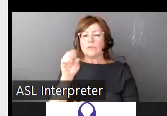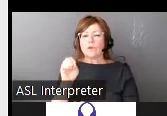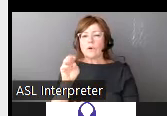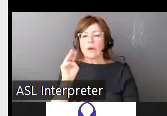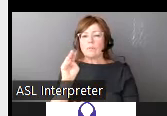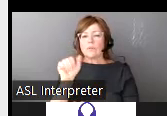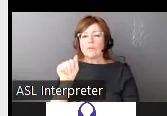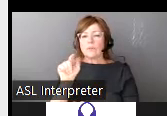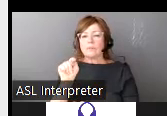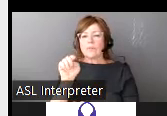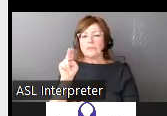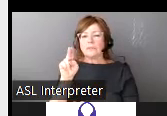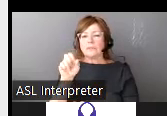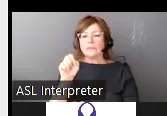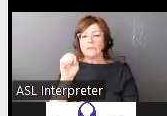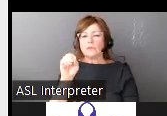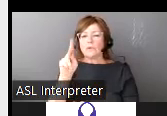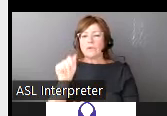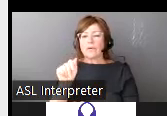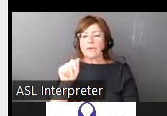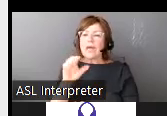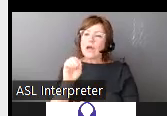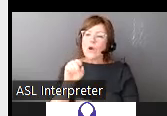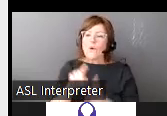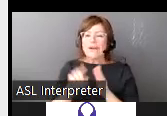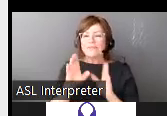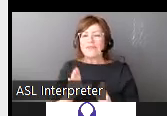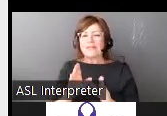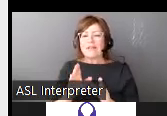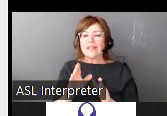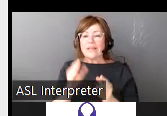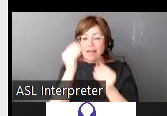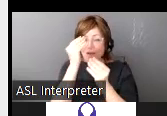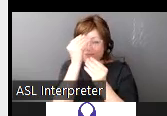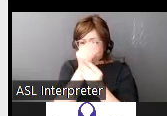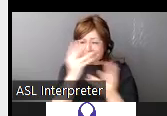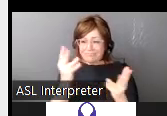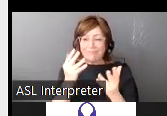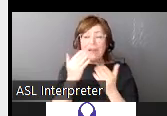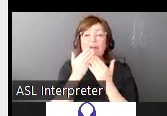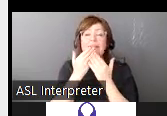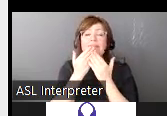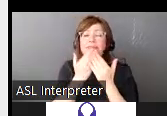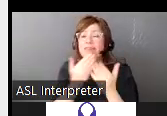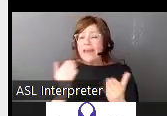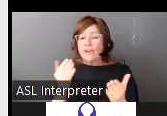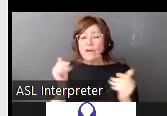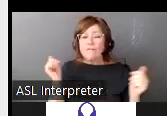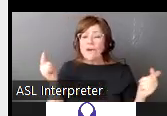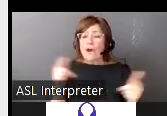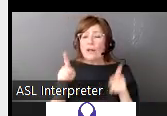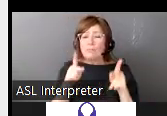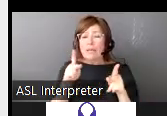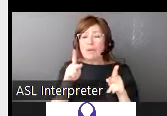co-investigators. And I would also like to extend a huge thank you to all the older women and men for their participation in our